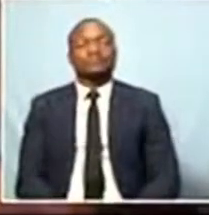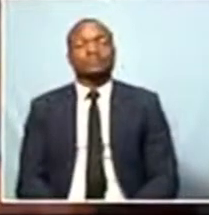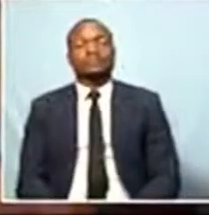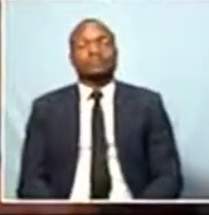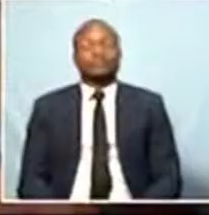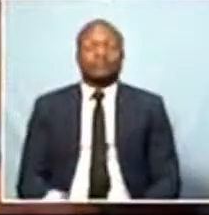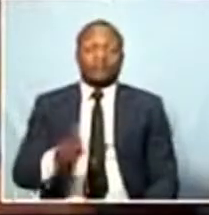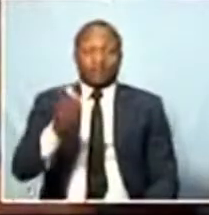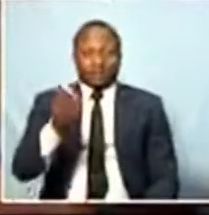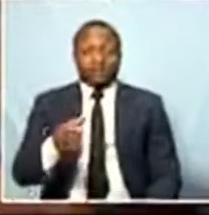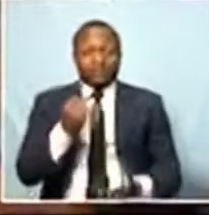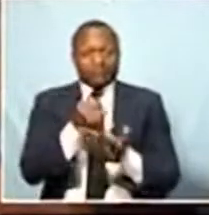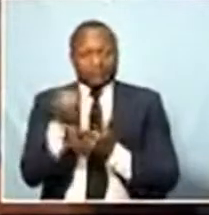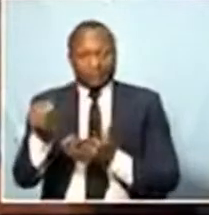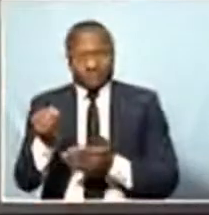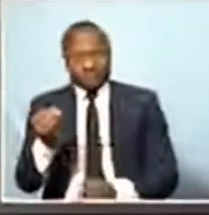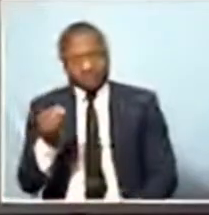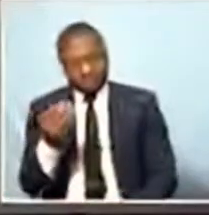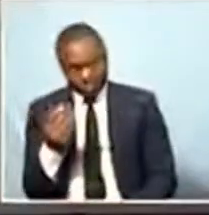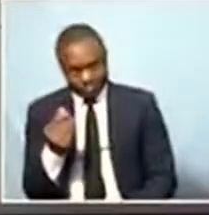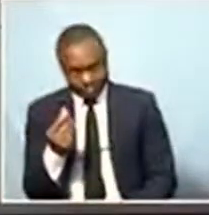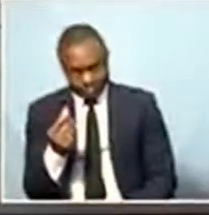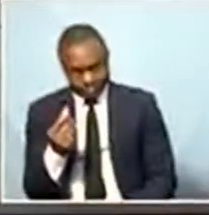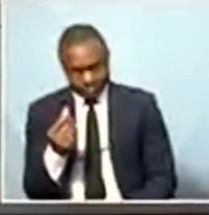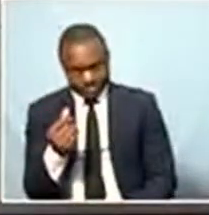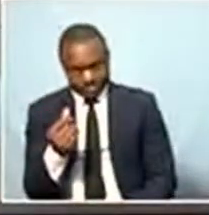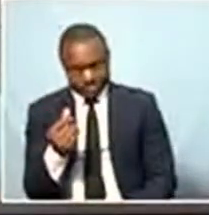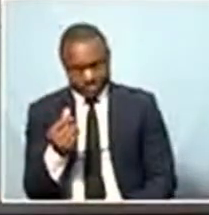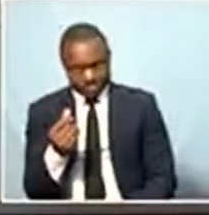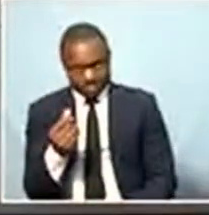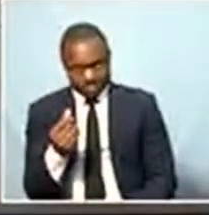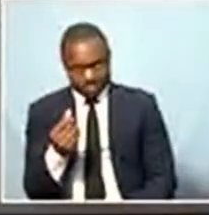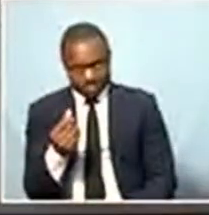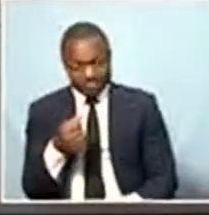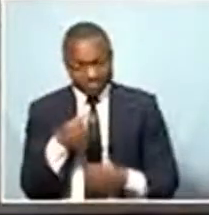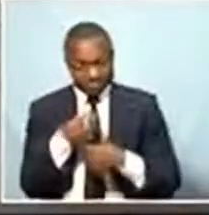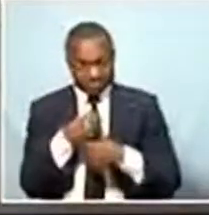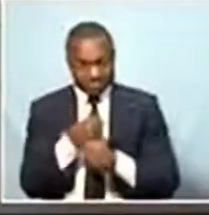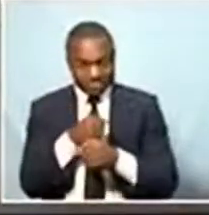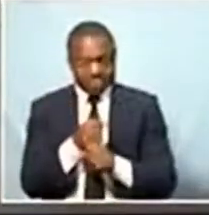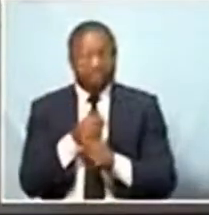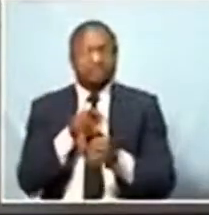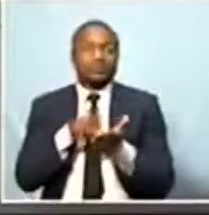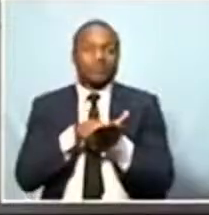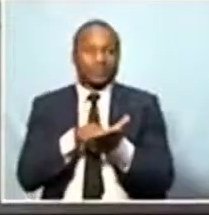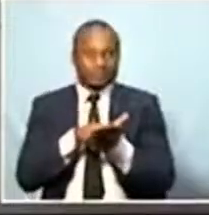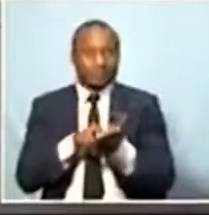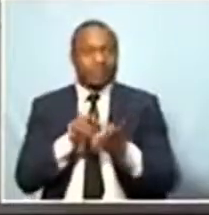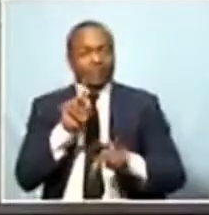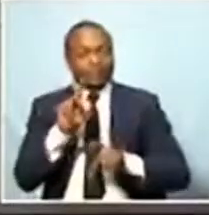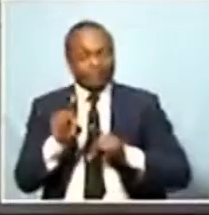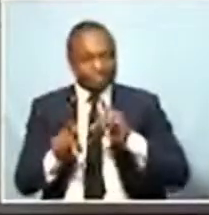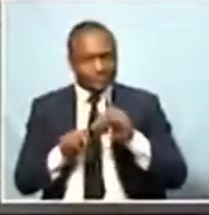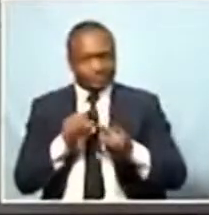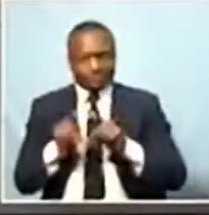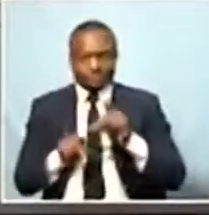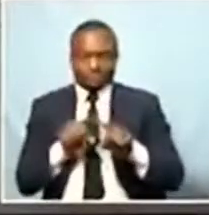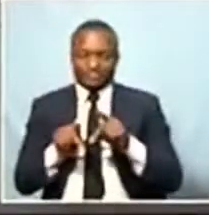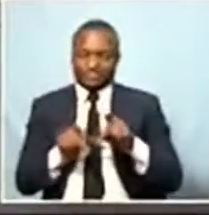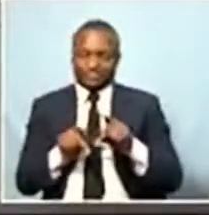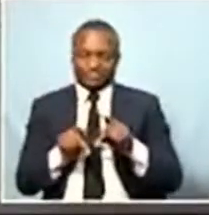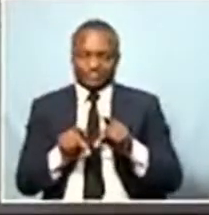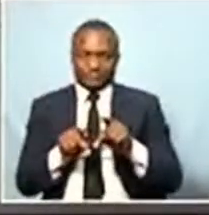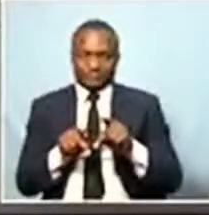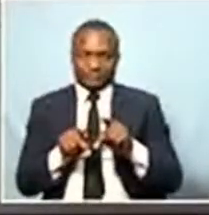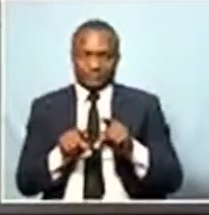there's the issue of a fee when you make a recommendation and people don't reciprocate. There's